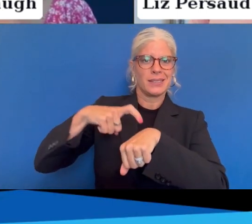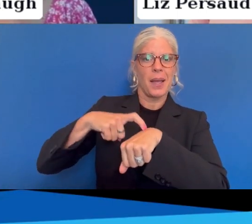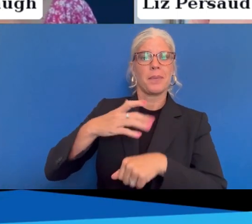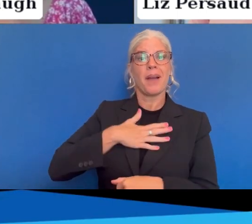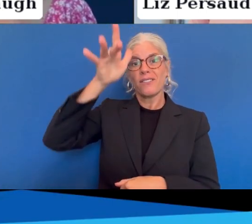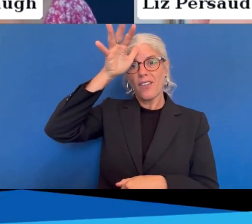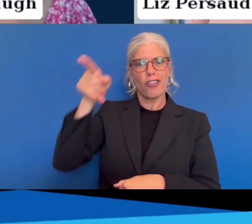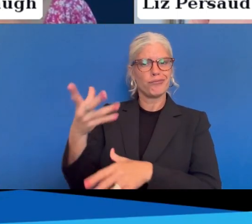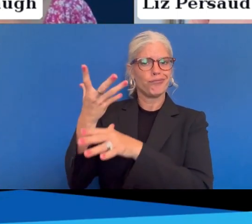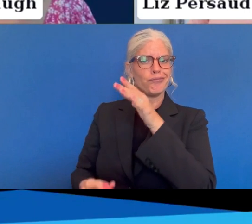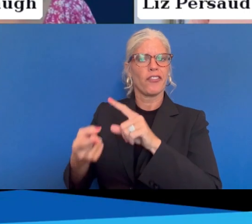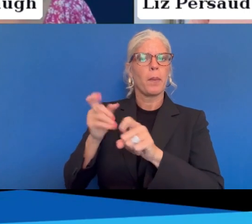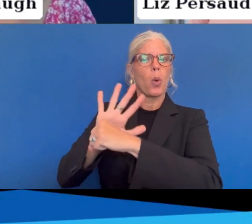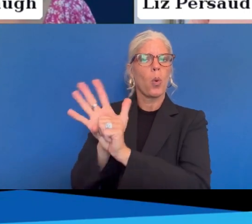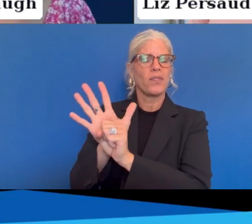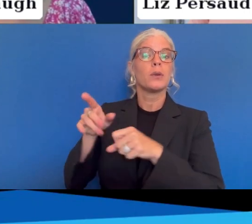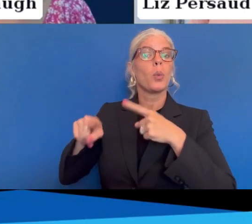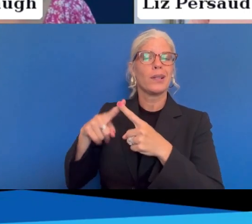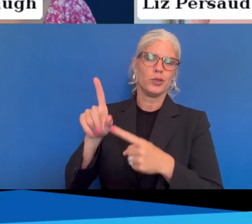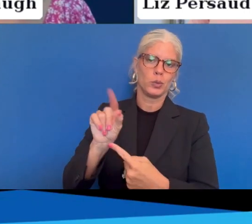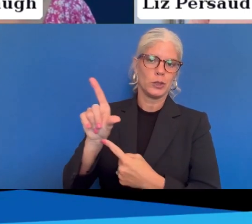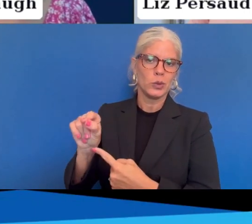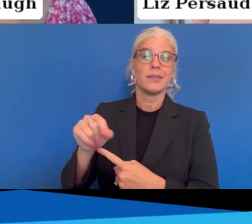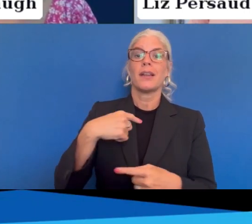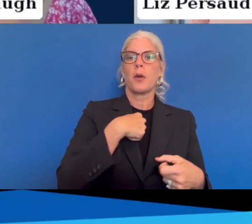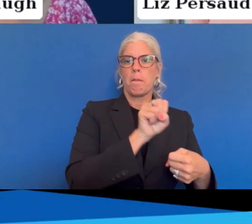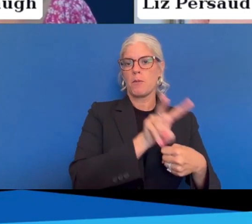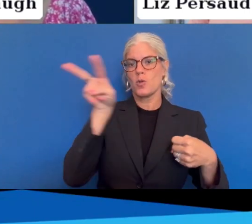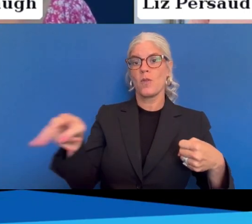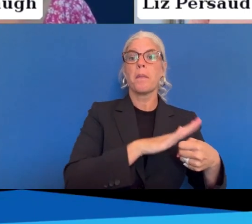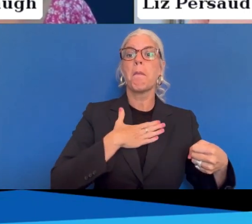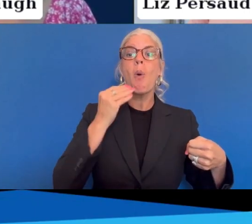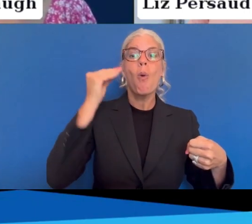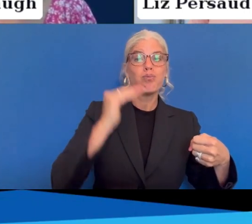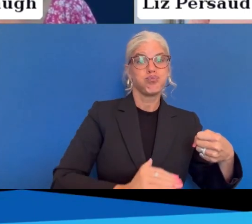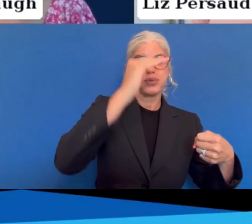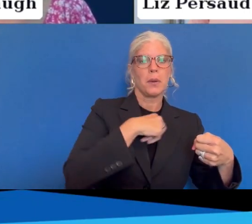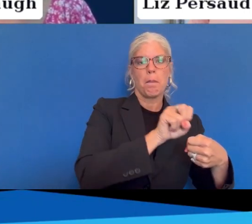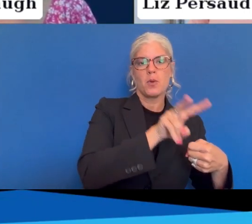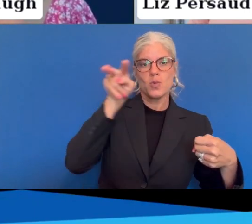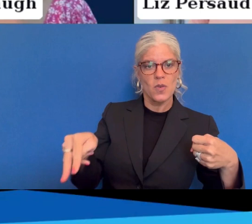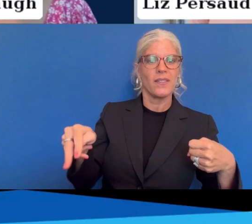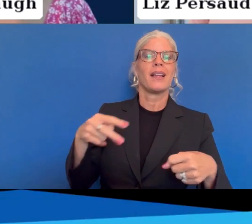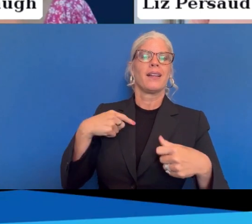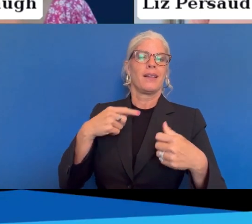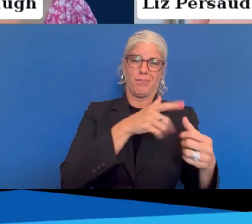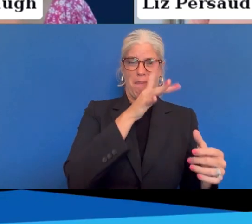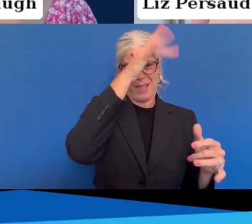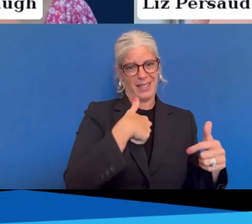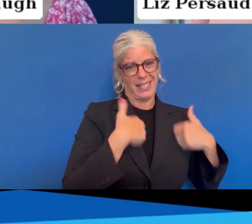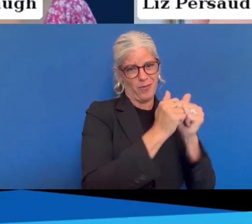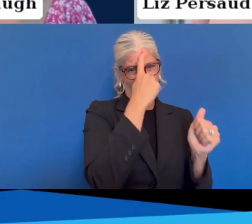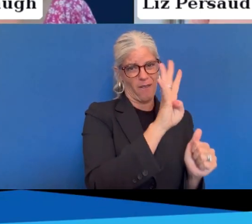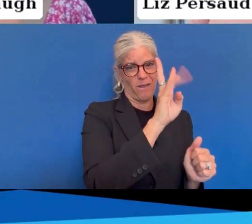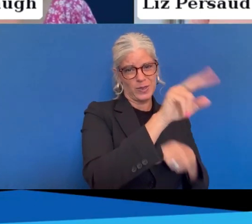called Evrysdi. And there was just a lot happening in my life at the time. My father had passed from COVID in